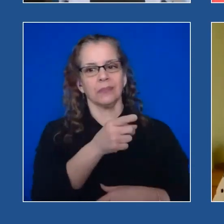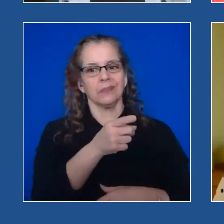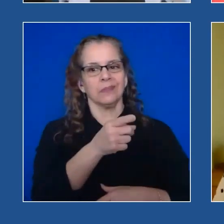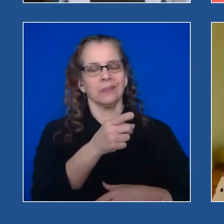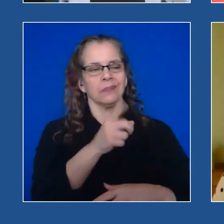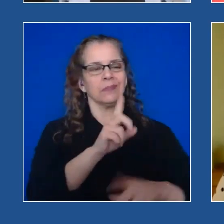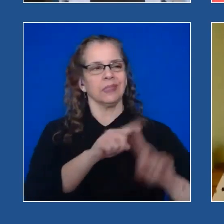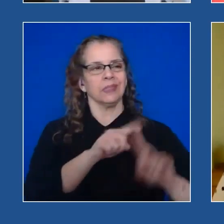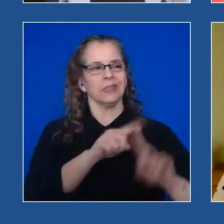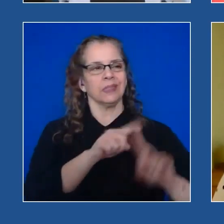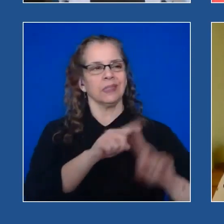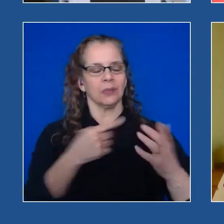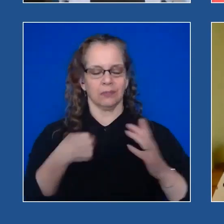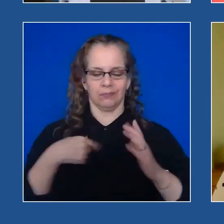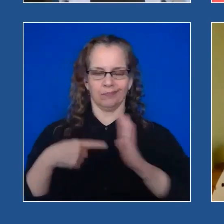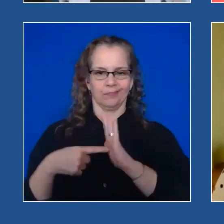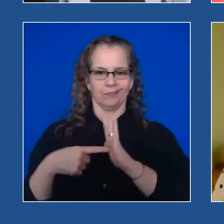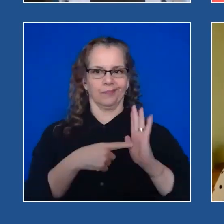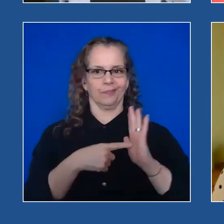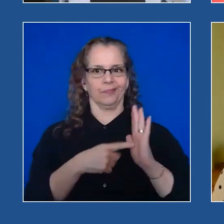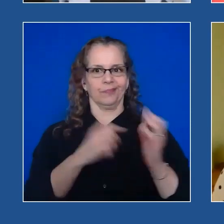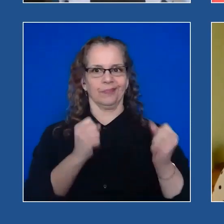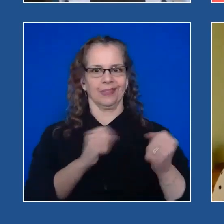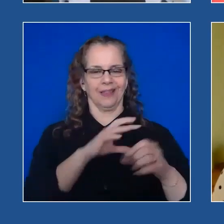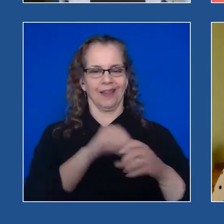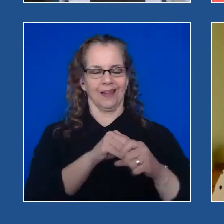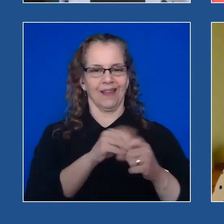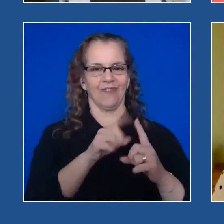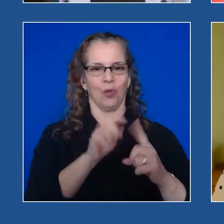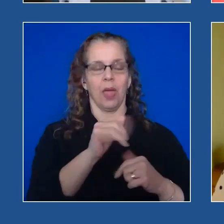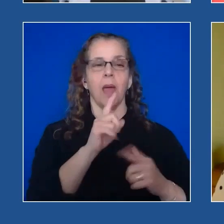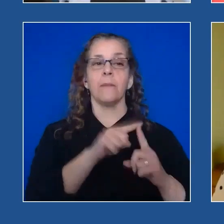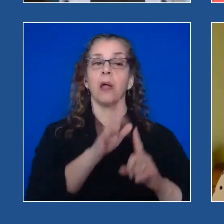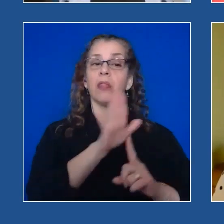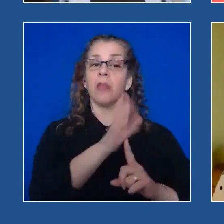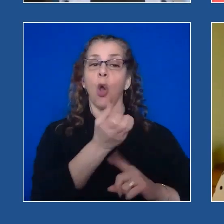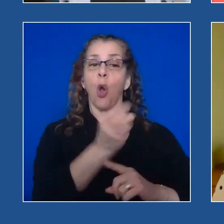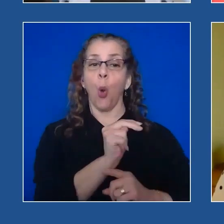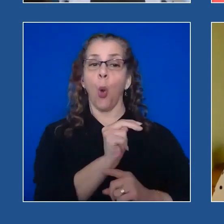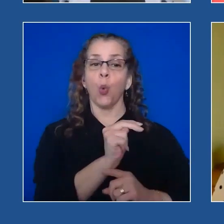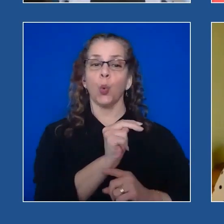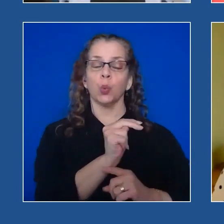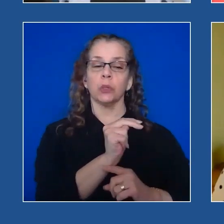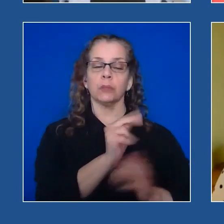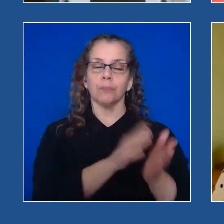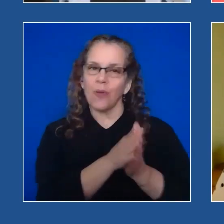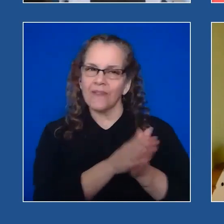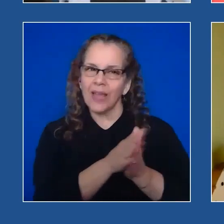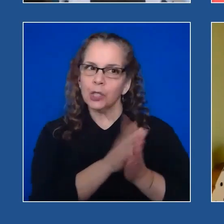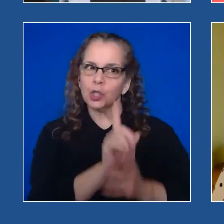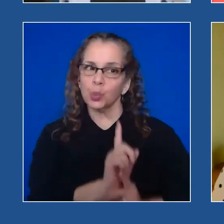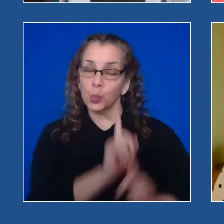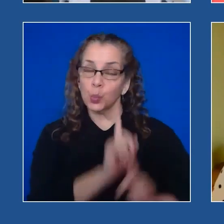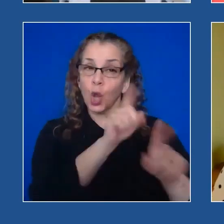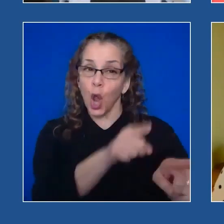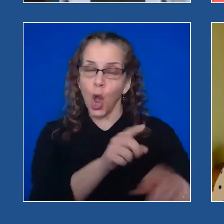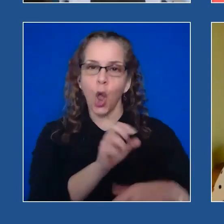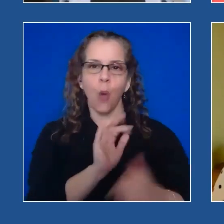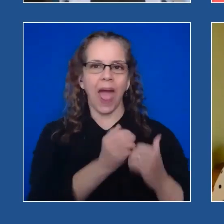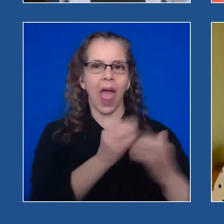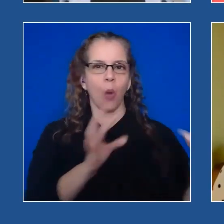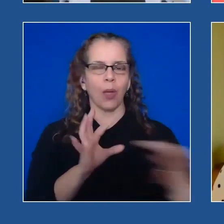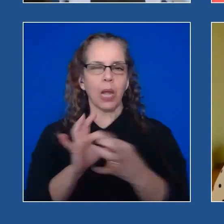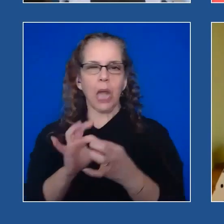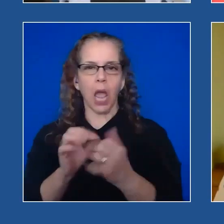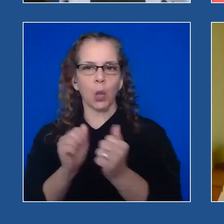But building, I think, their own enhancement and motivation for being there, and how does that connect to